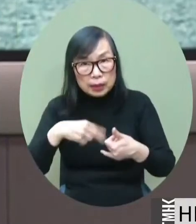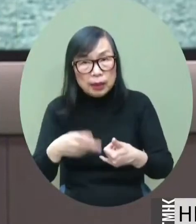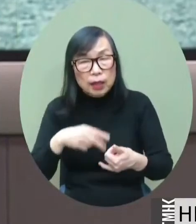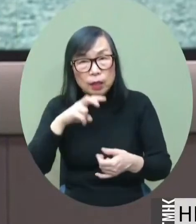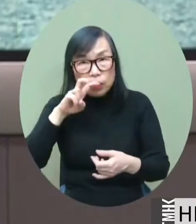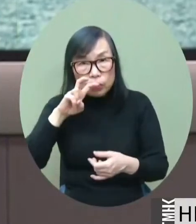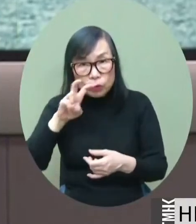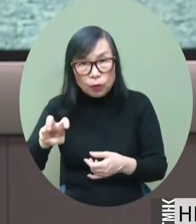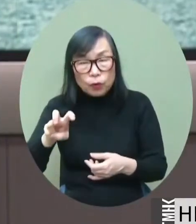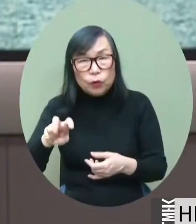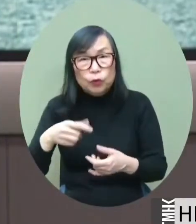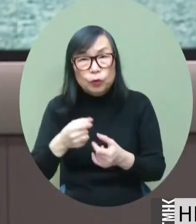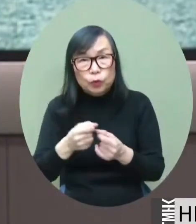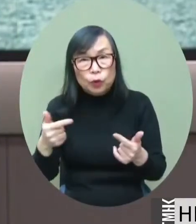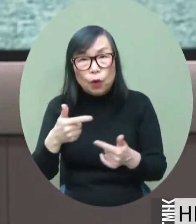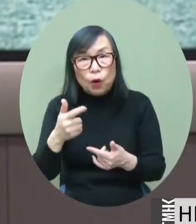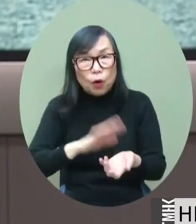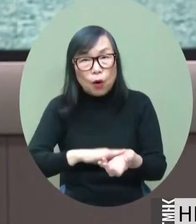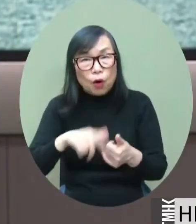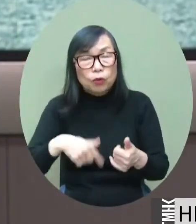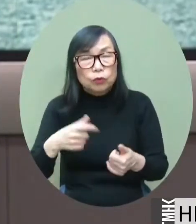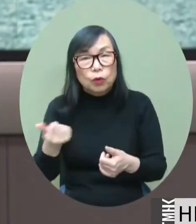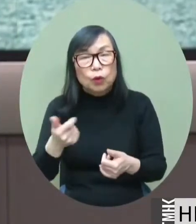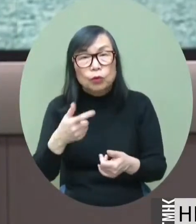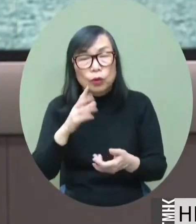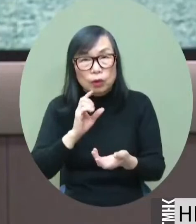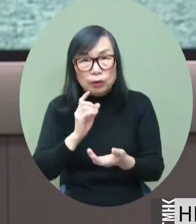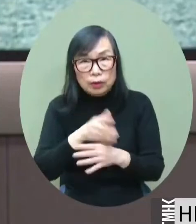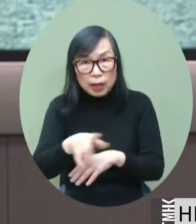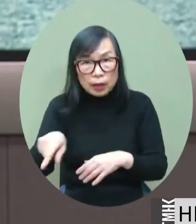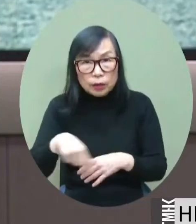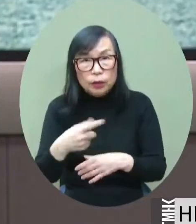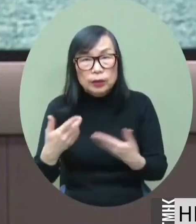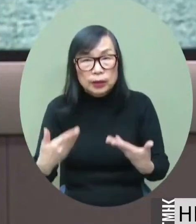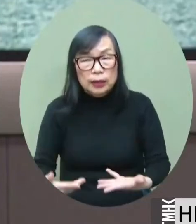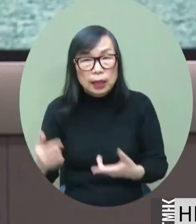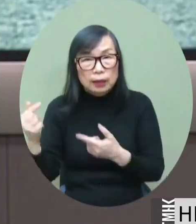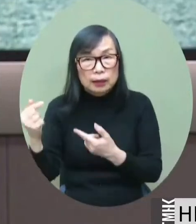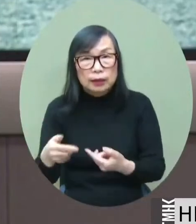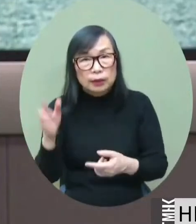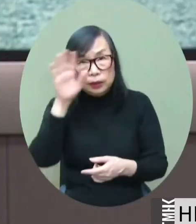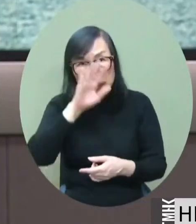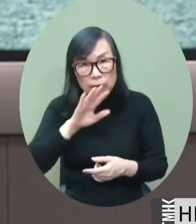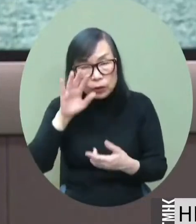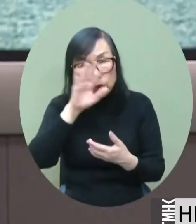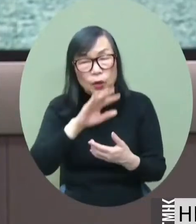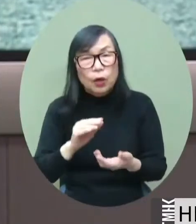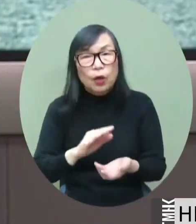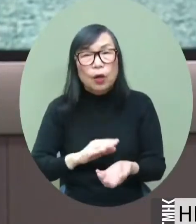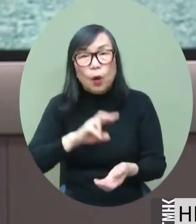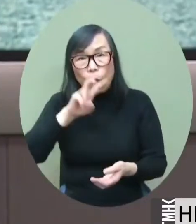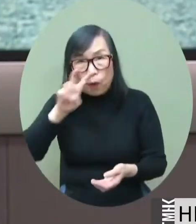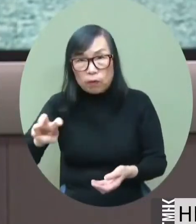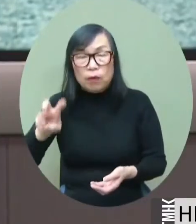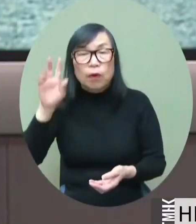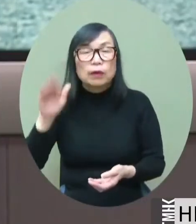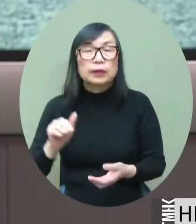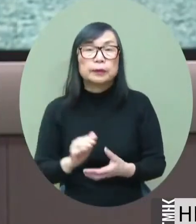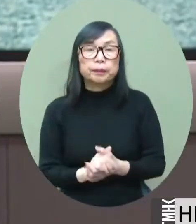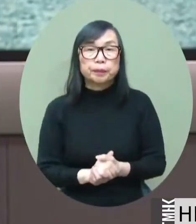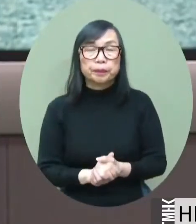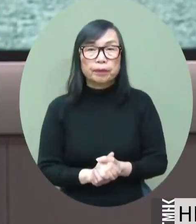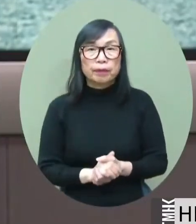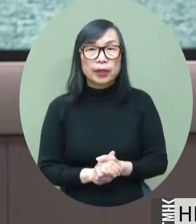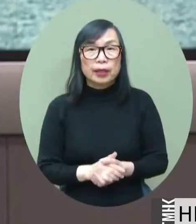respective citizens. We hope that we can identify as many cases as possible in this exercise so that we